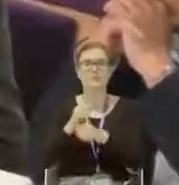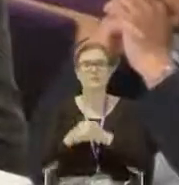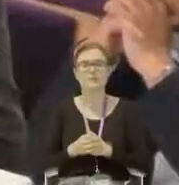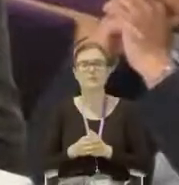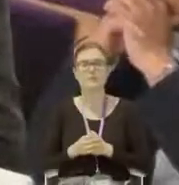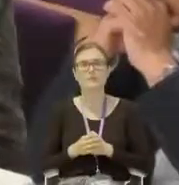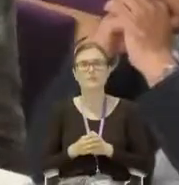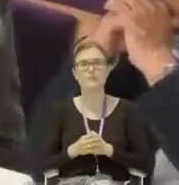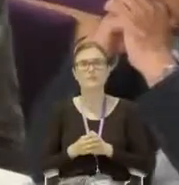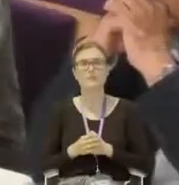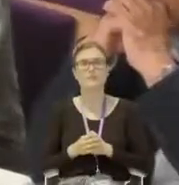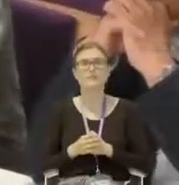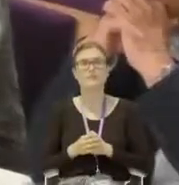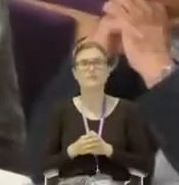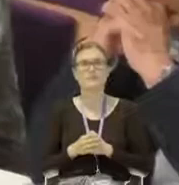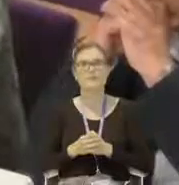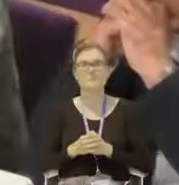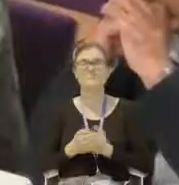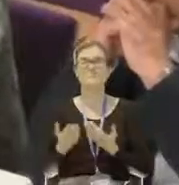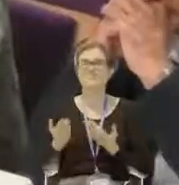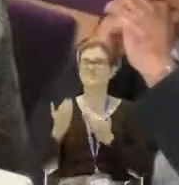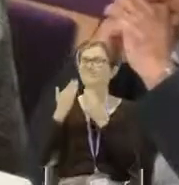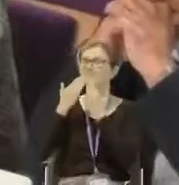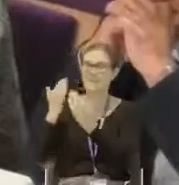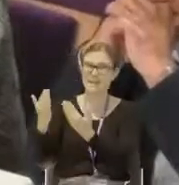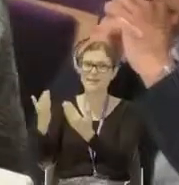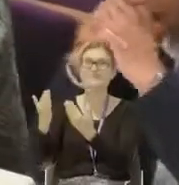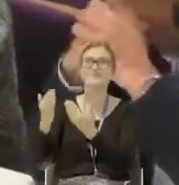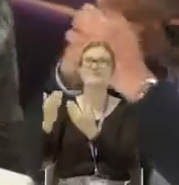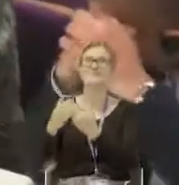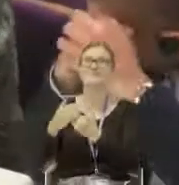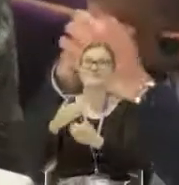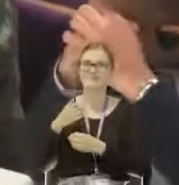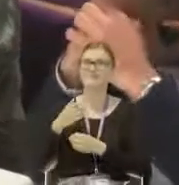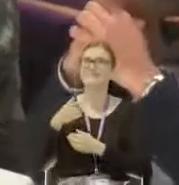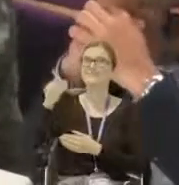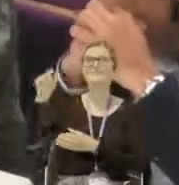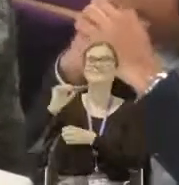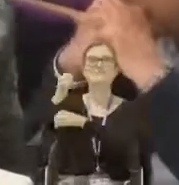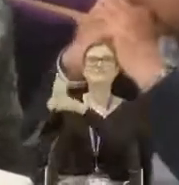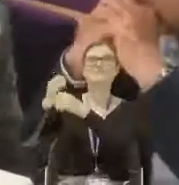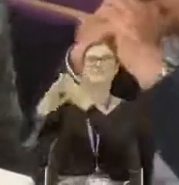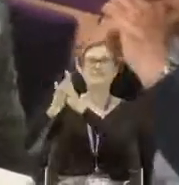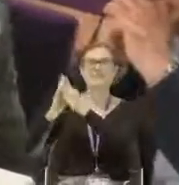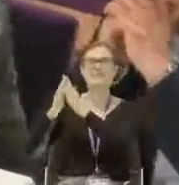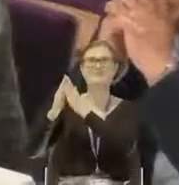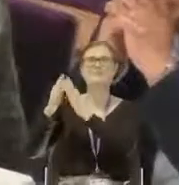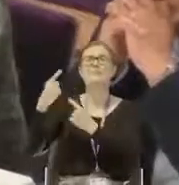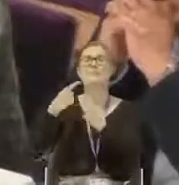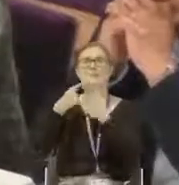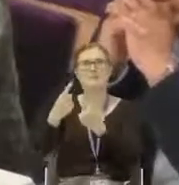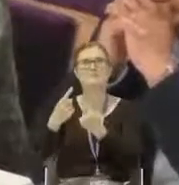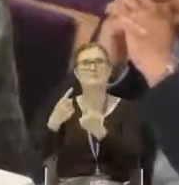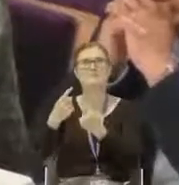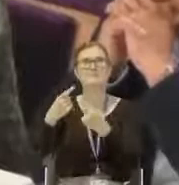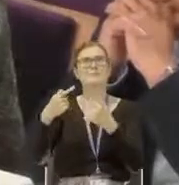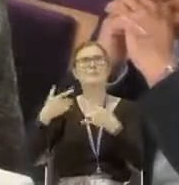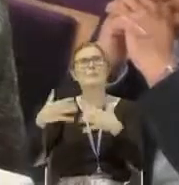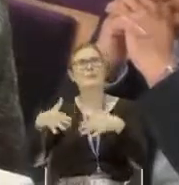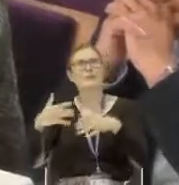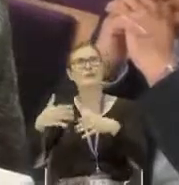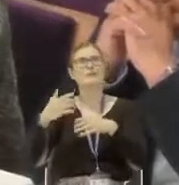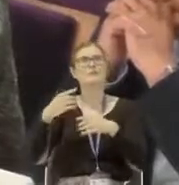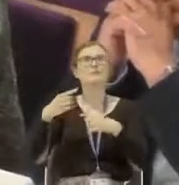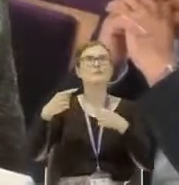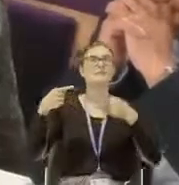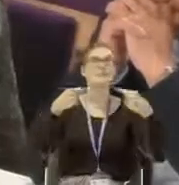Thank you very much, Mayor, for drawing our attention to both the direct and indirect consequences of war and conflict. And I think drawing attention to the importance of